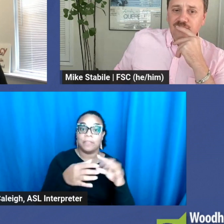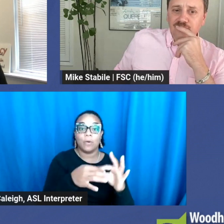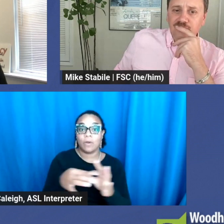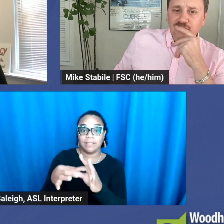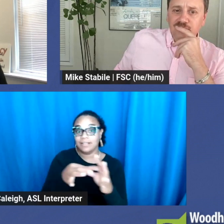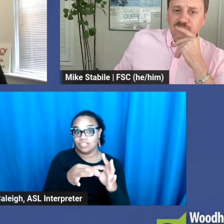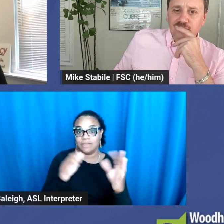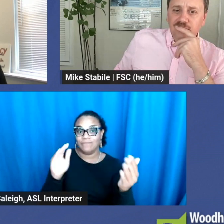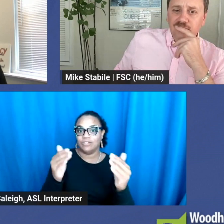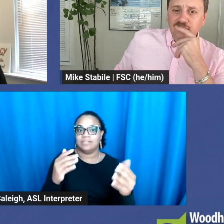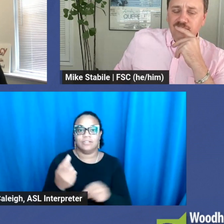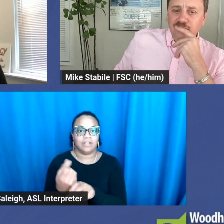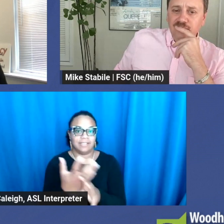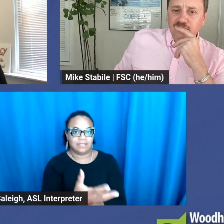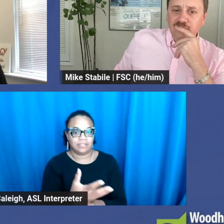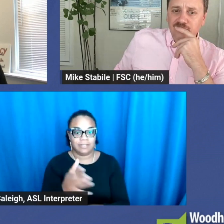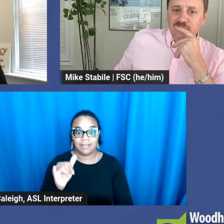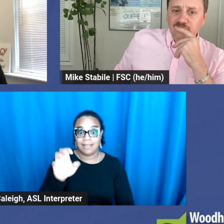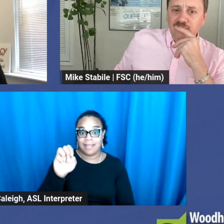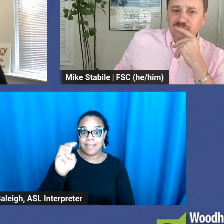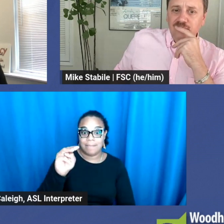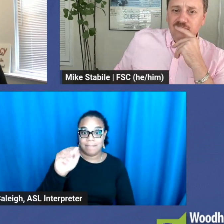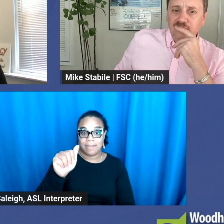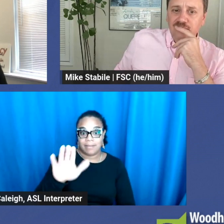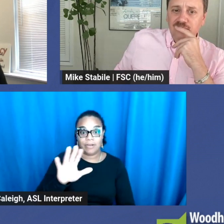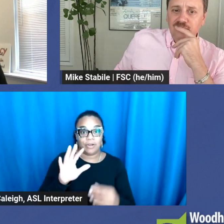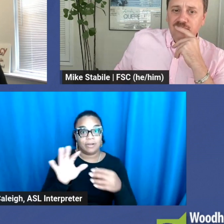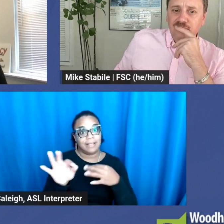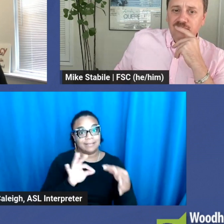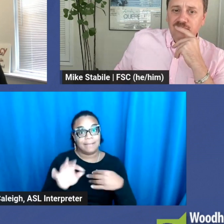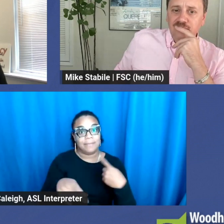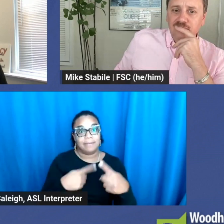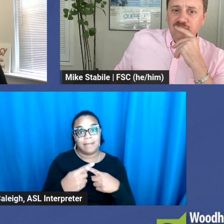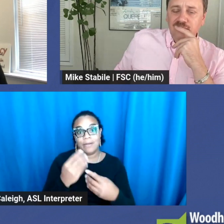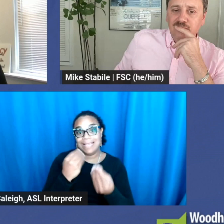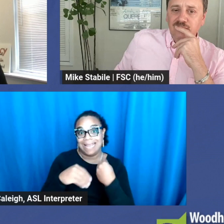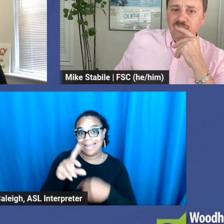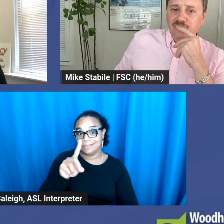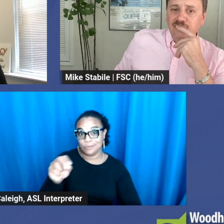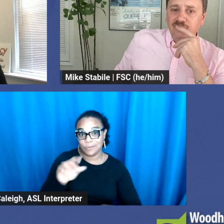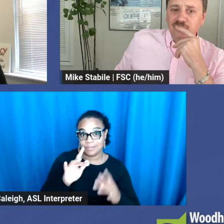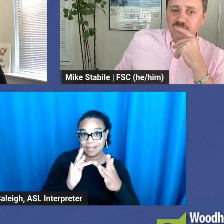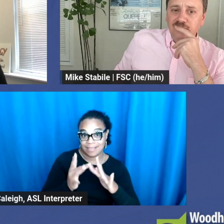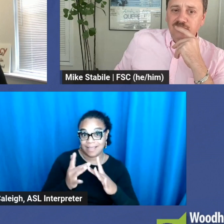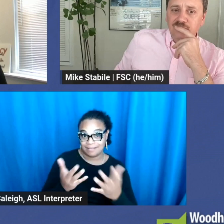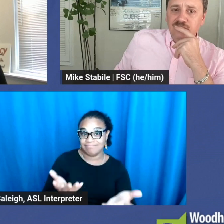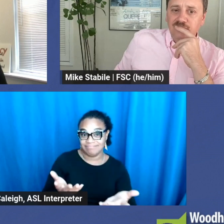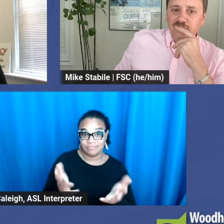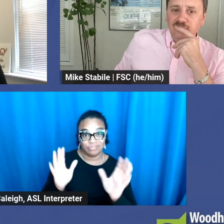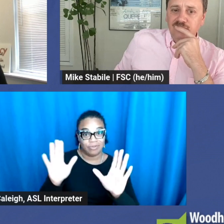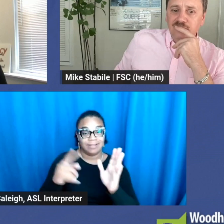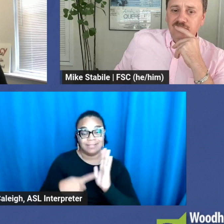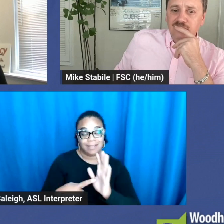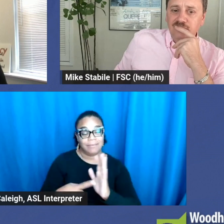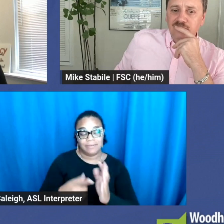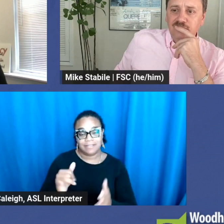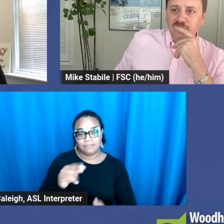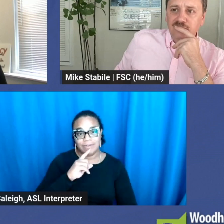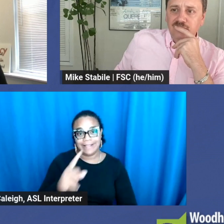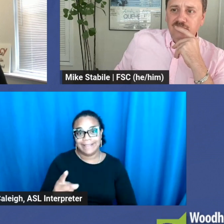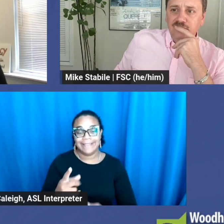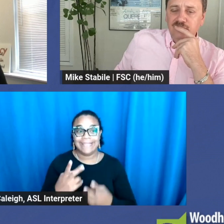said about eating disorders online is a great example of that. It's naive in both design